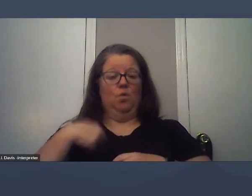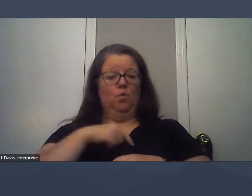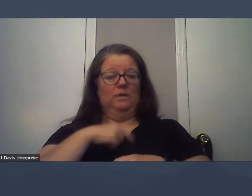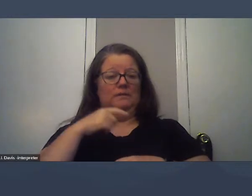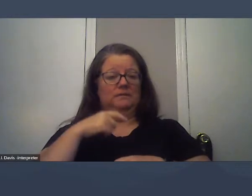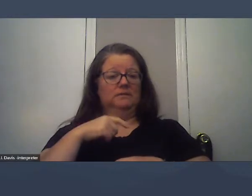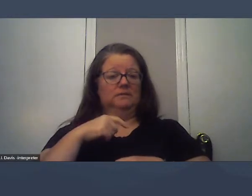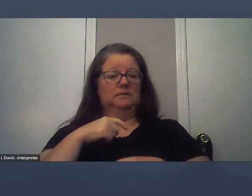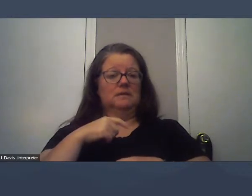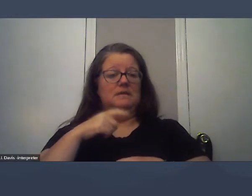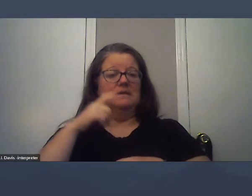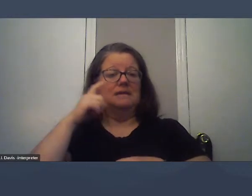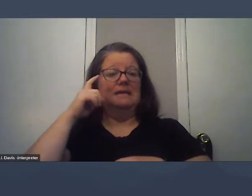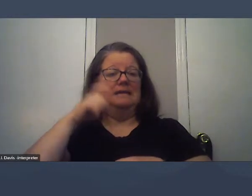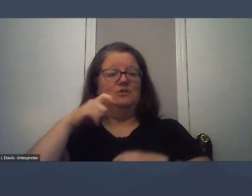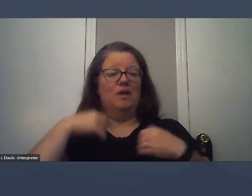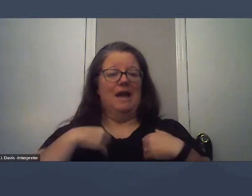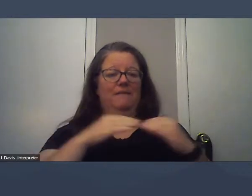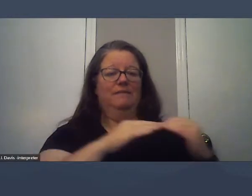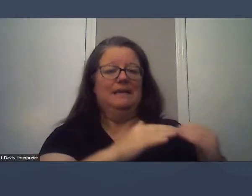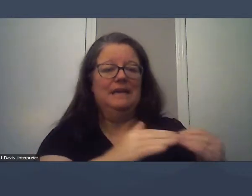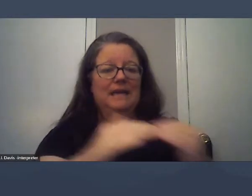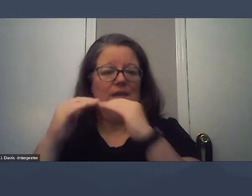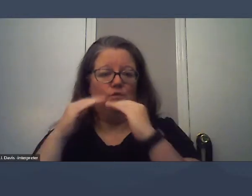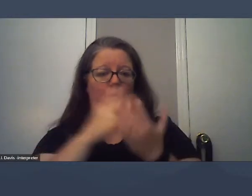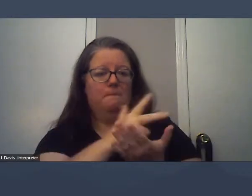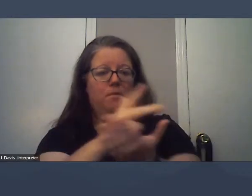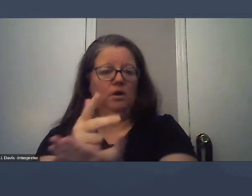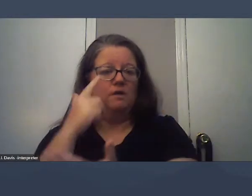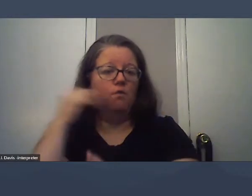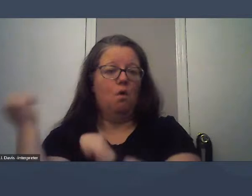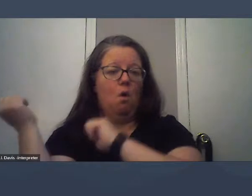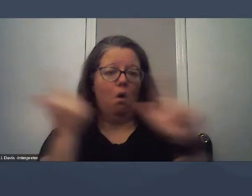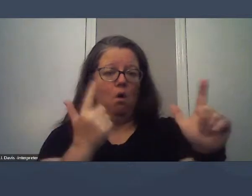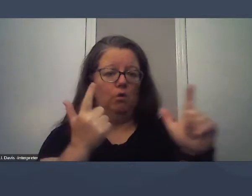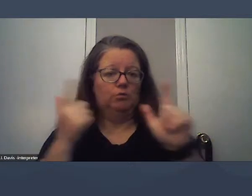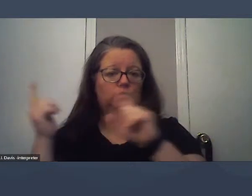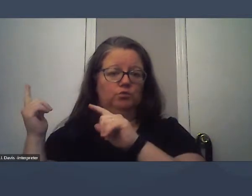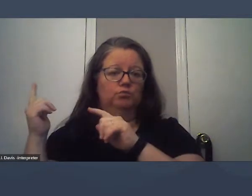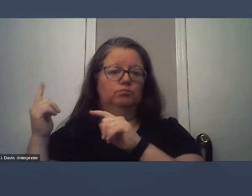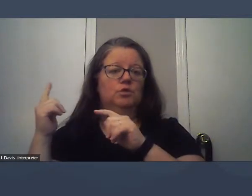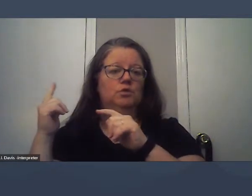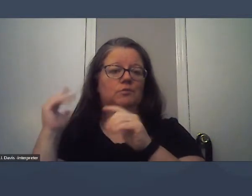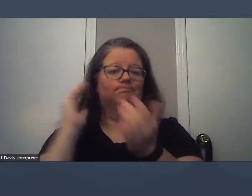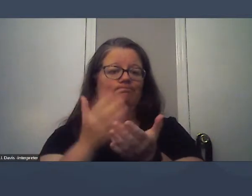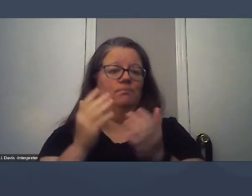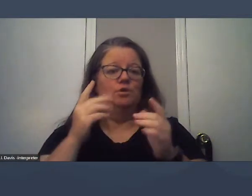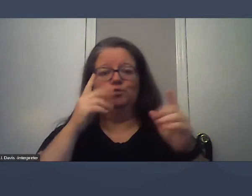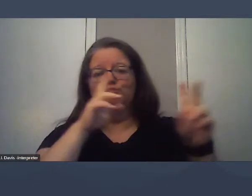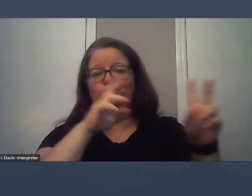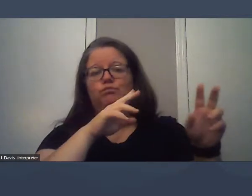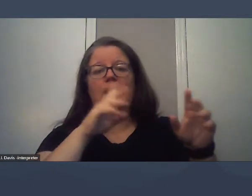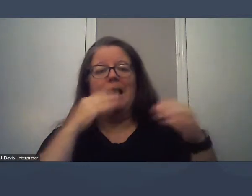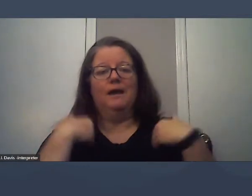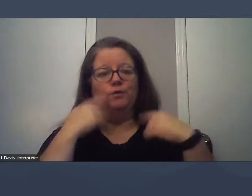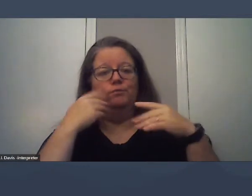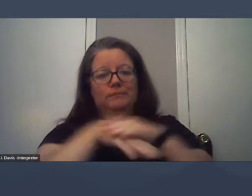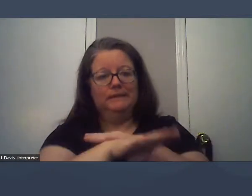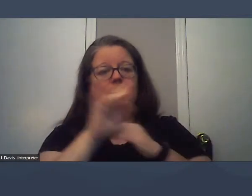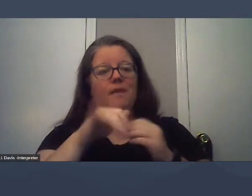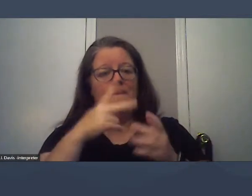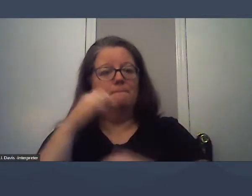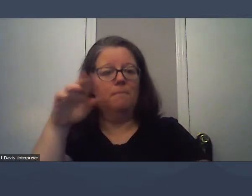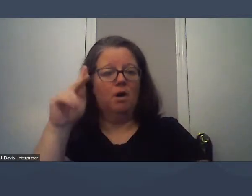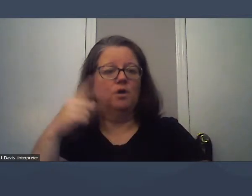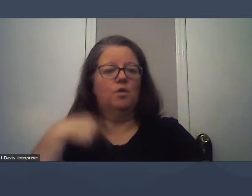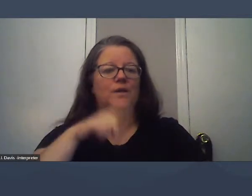creating parkside equitable parking for all Memphians to come down to the park is something that we really need to consider as charging